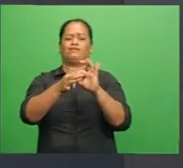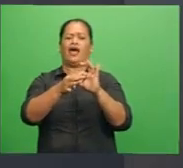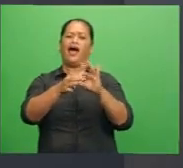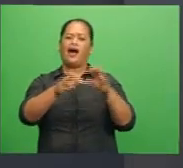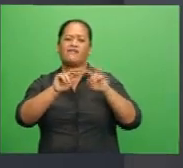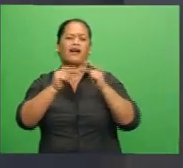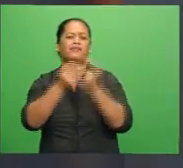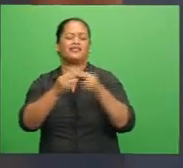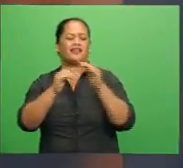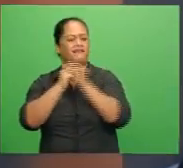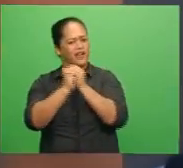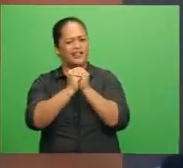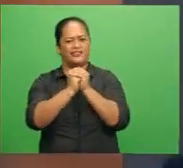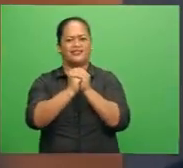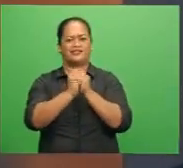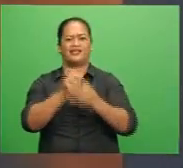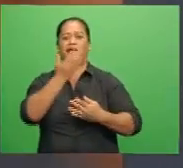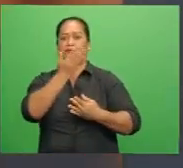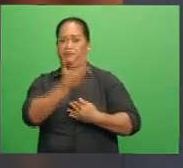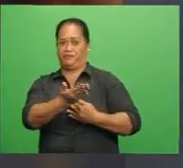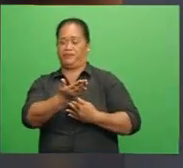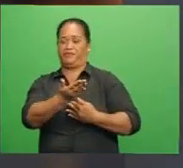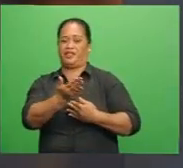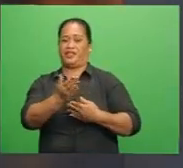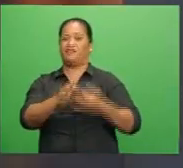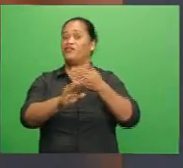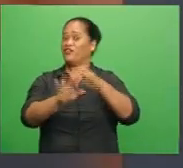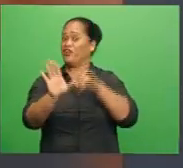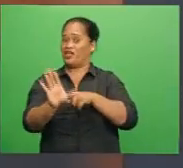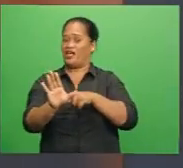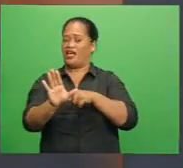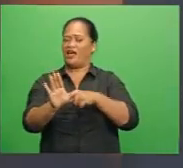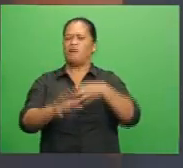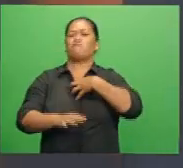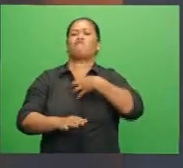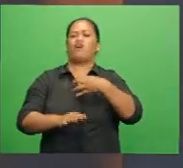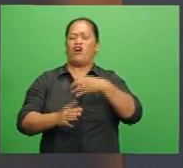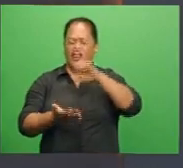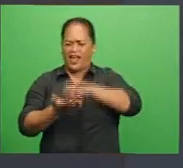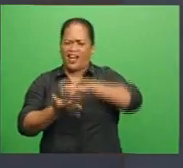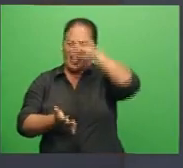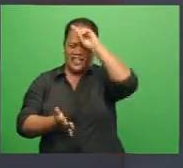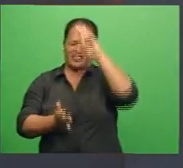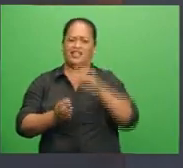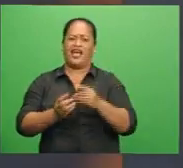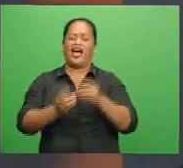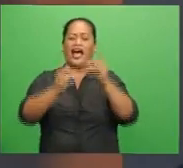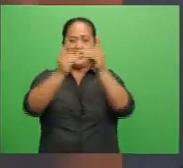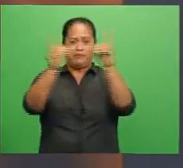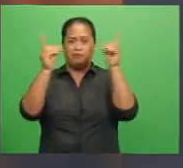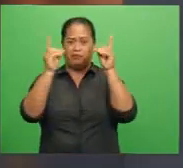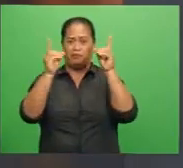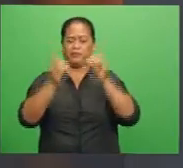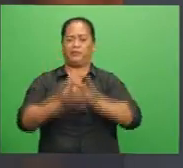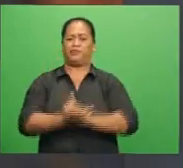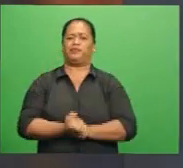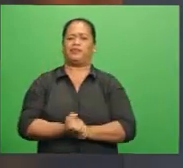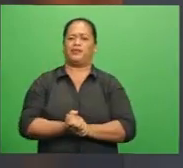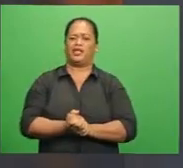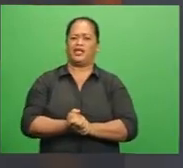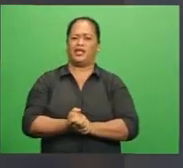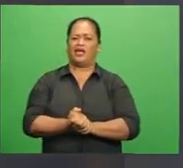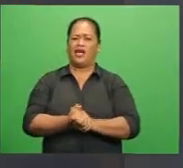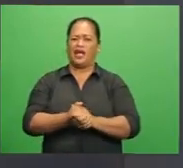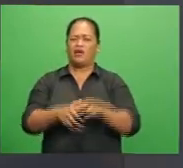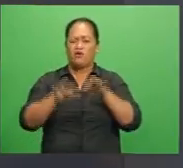So my New Year's resolution is to further my education in the diploma of dance and to pass on the message to those